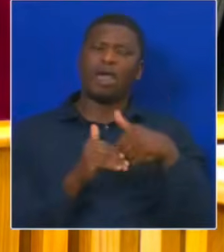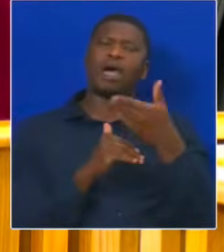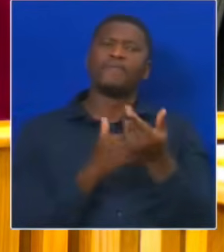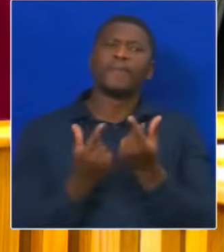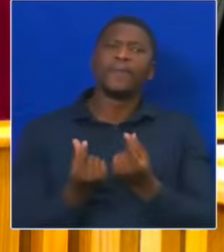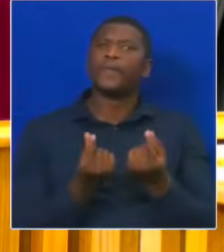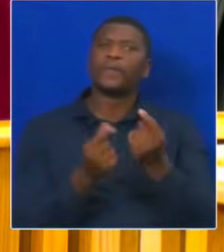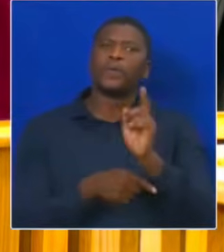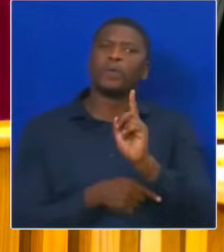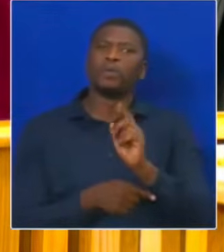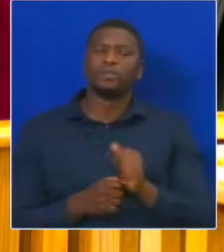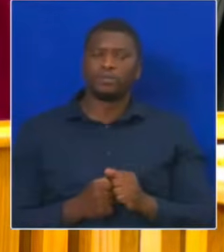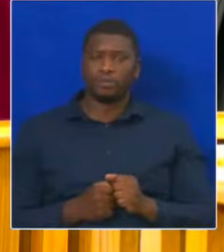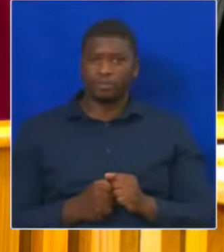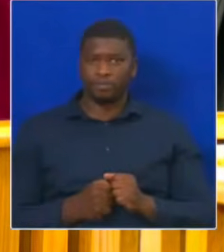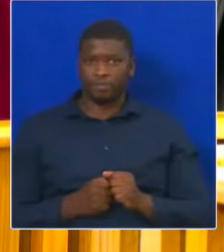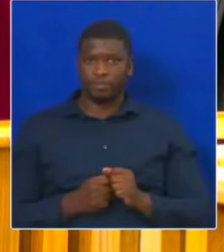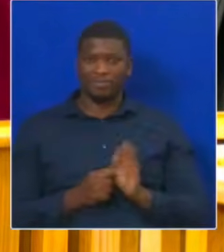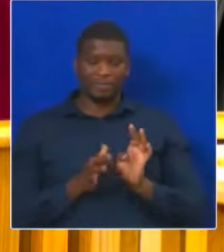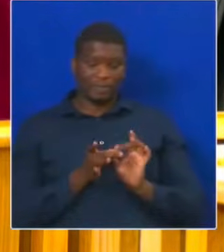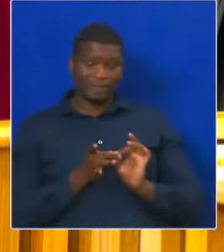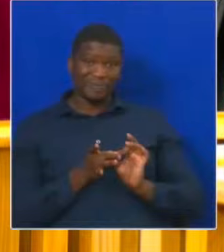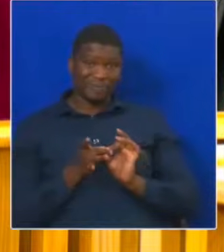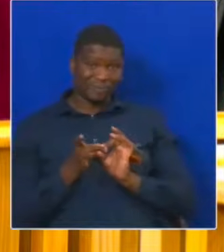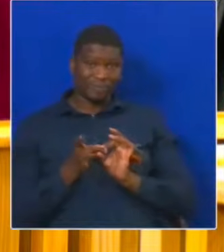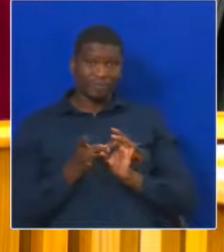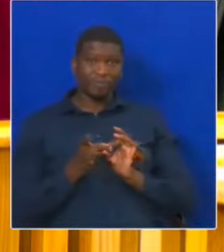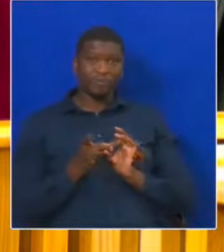with reference to the completion of the compliance inspection.